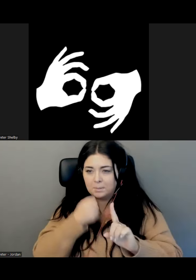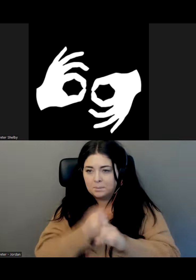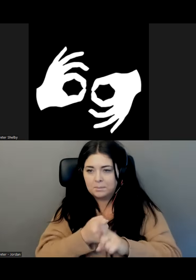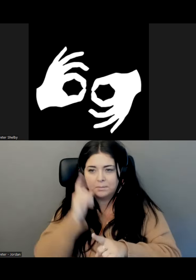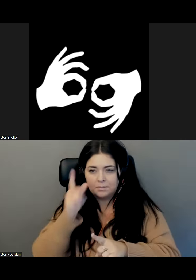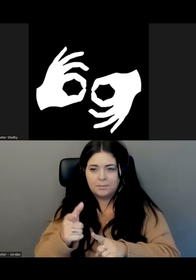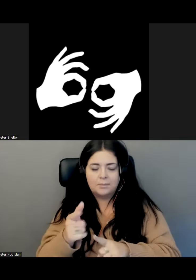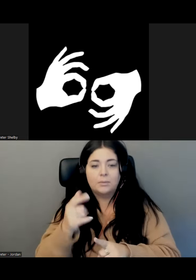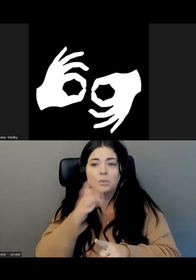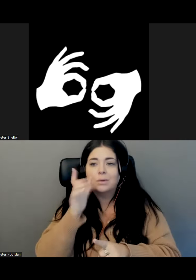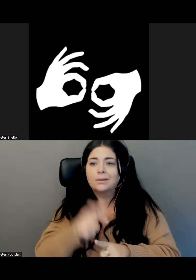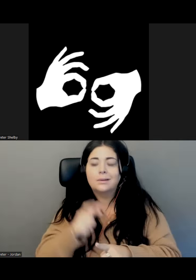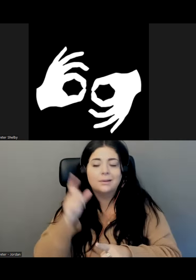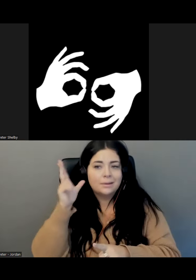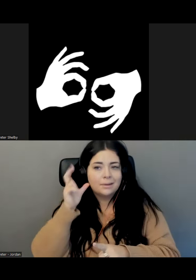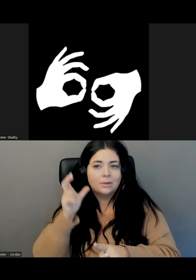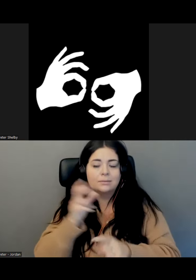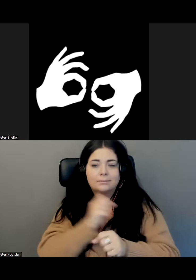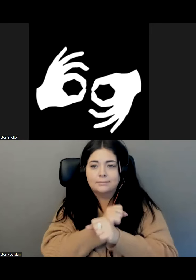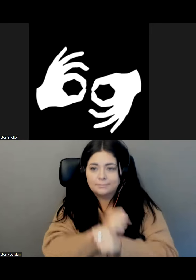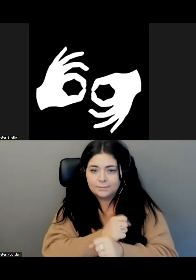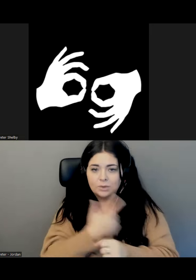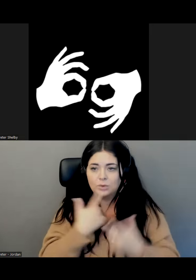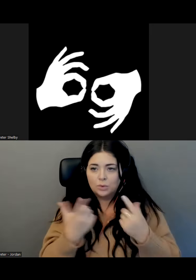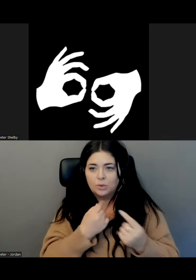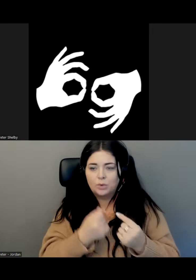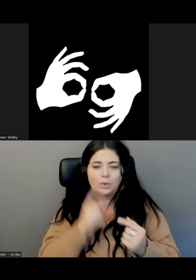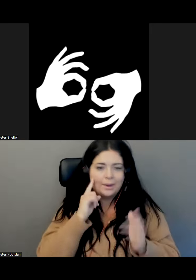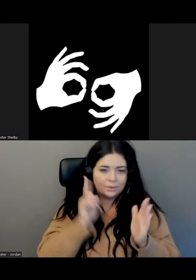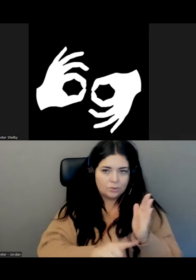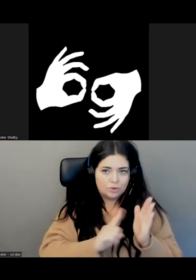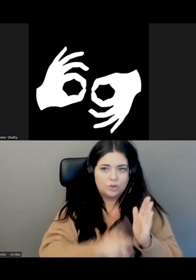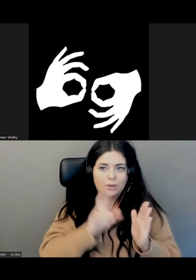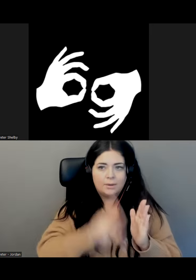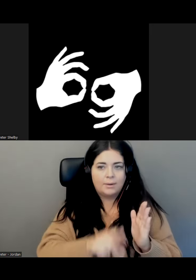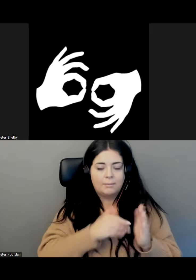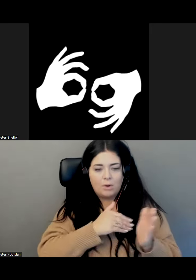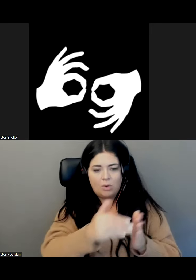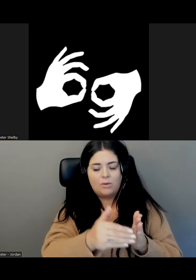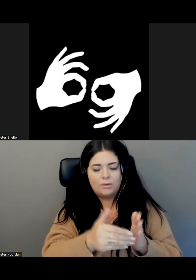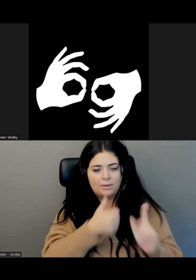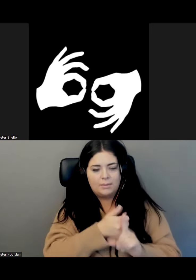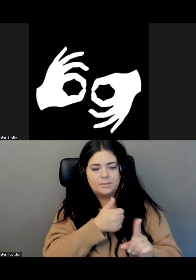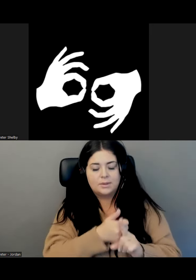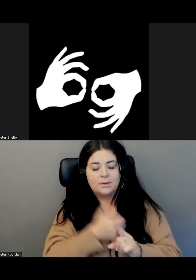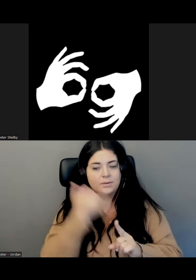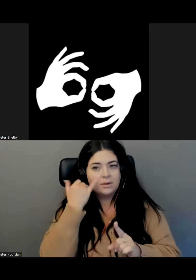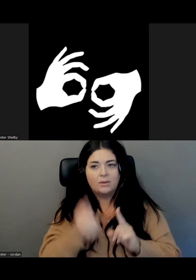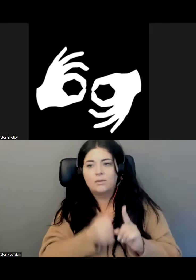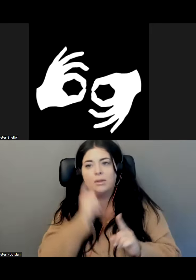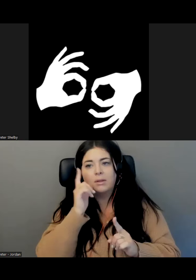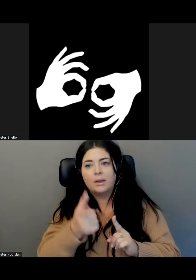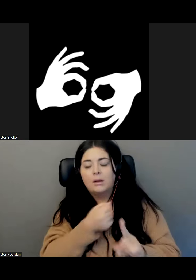they might need, and to monitor their hearing regularly so that we can identify if people